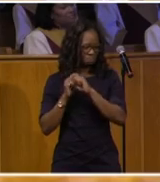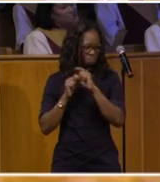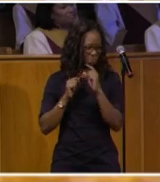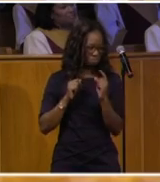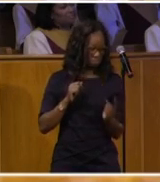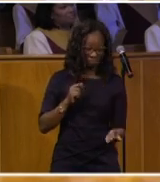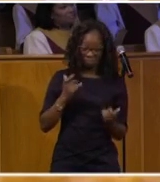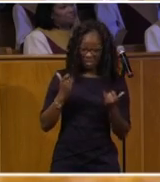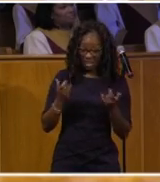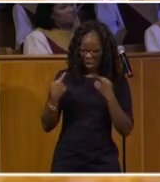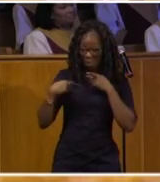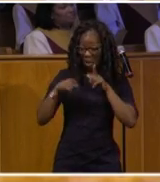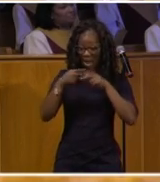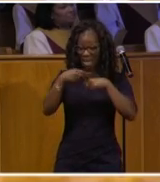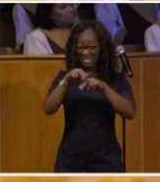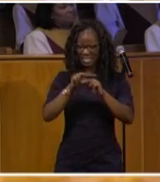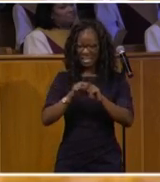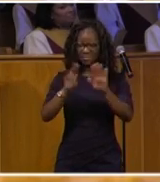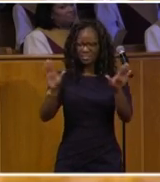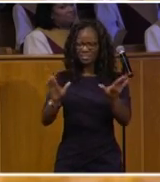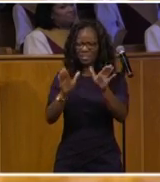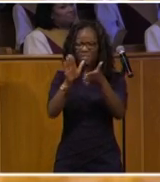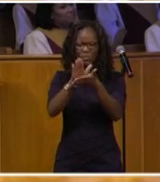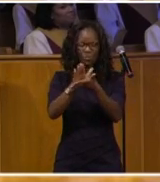While I sat there in Sunday school,